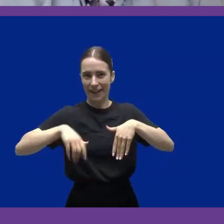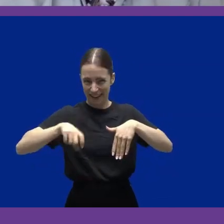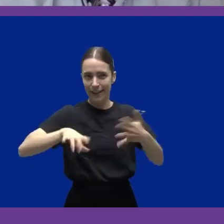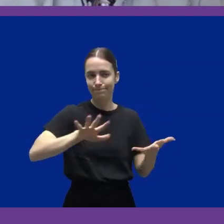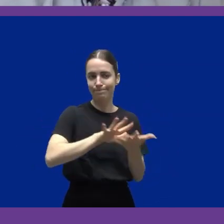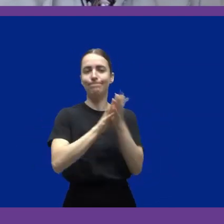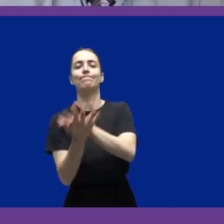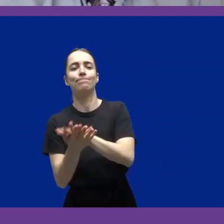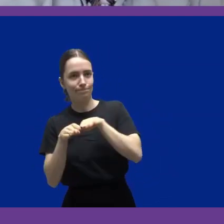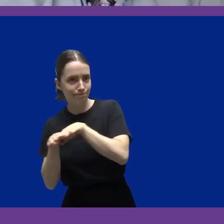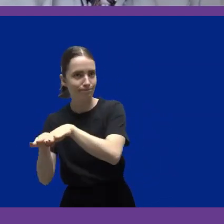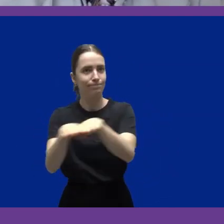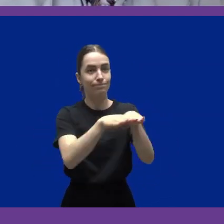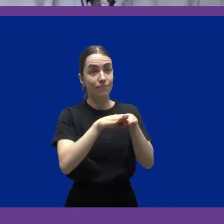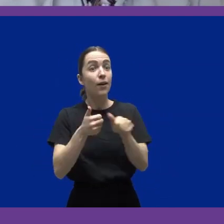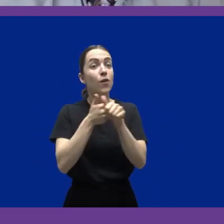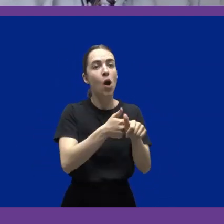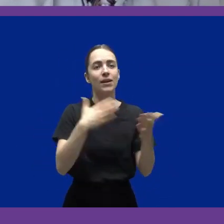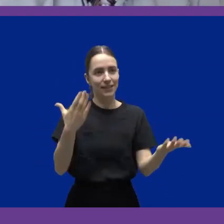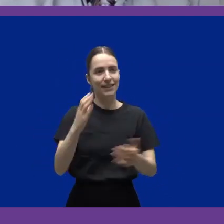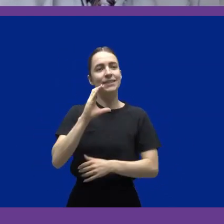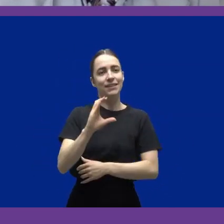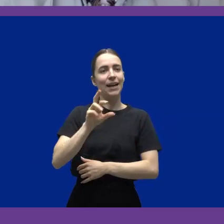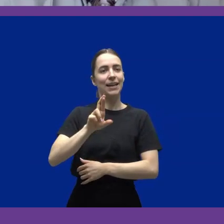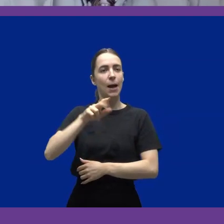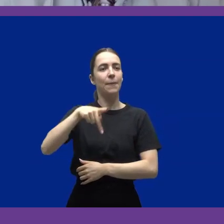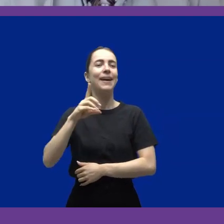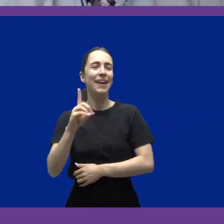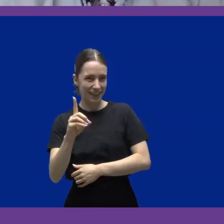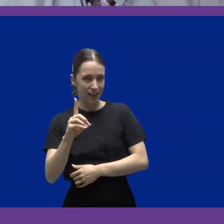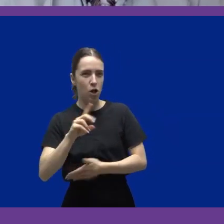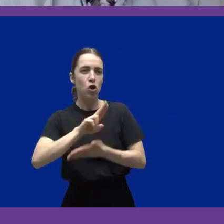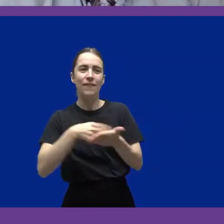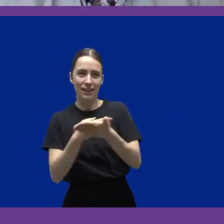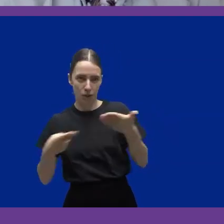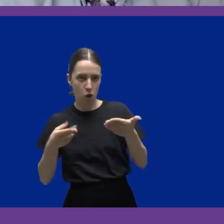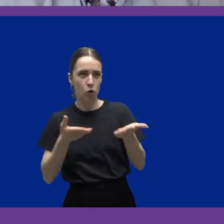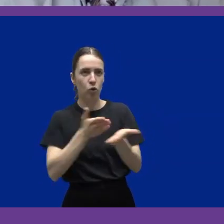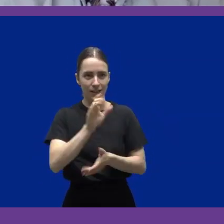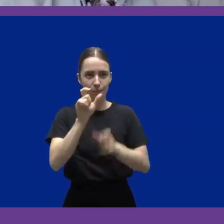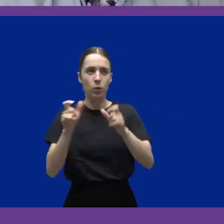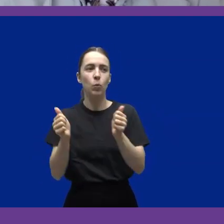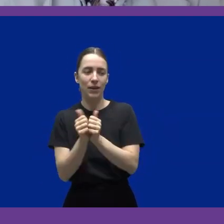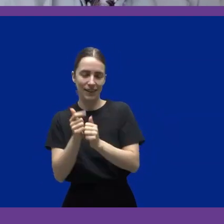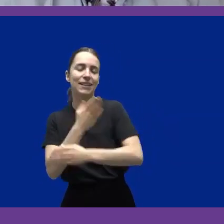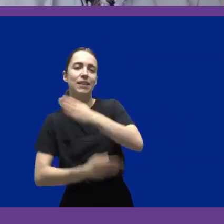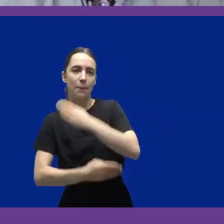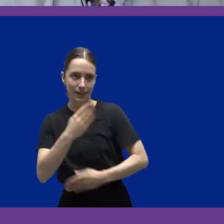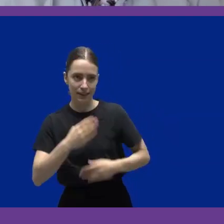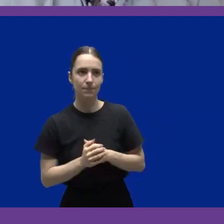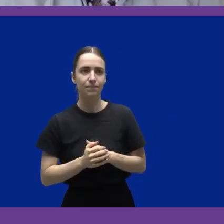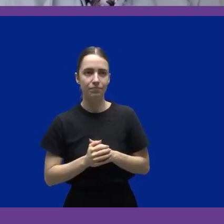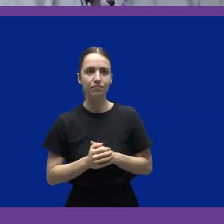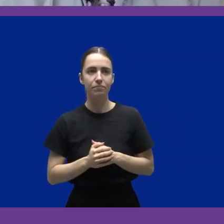What are the products that are under the scope? In terms of products, we have consumer general purpose